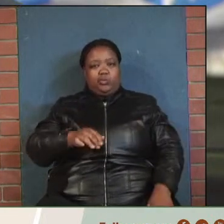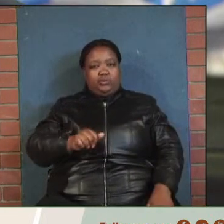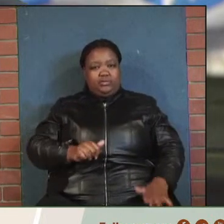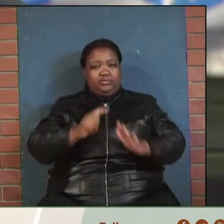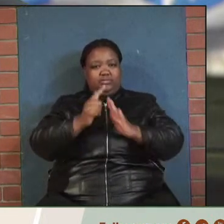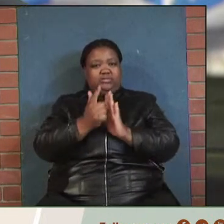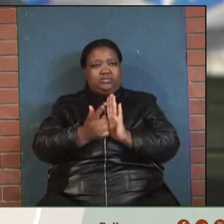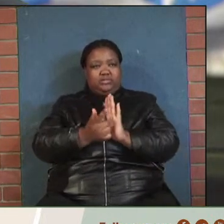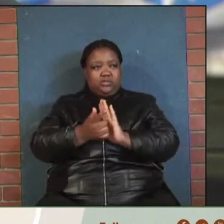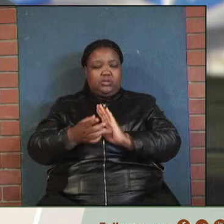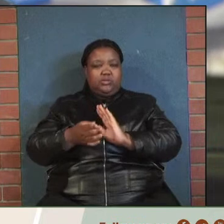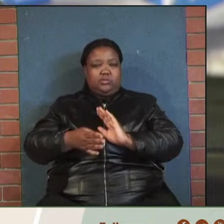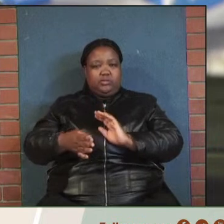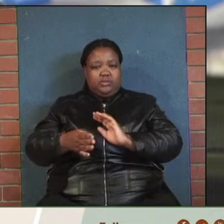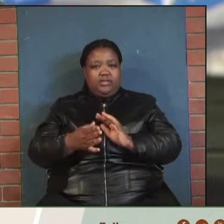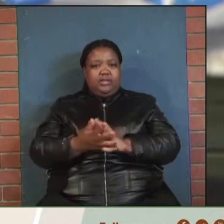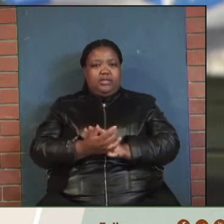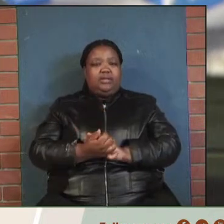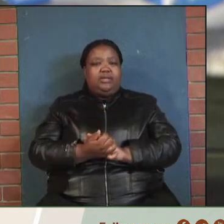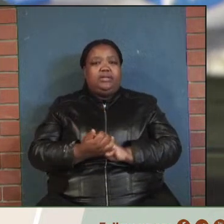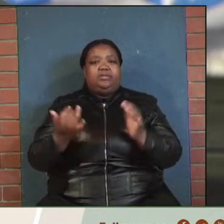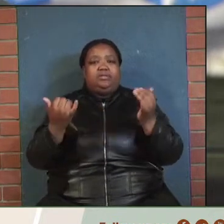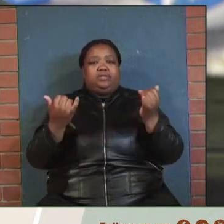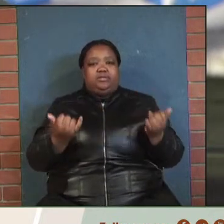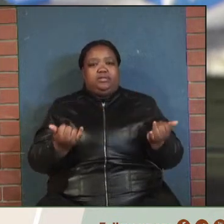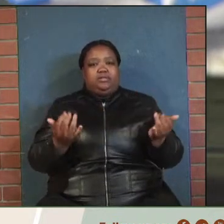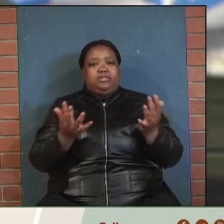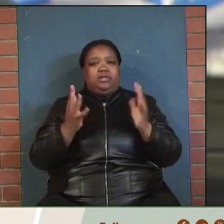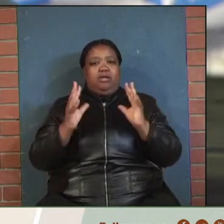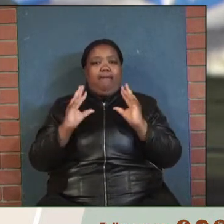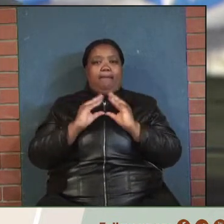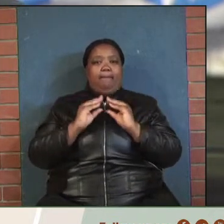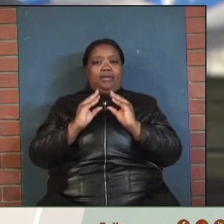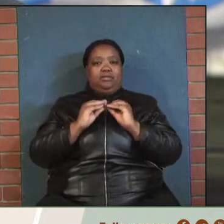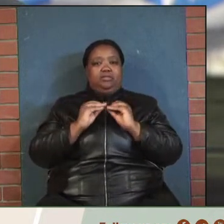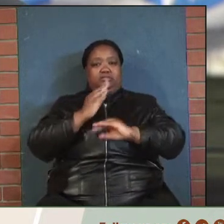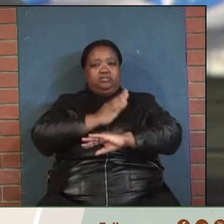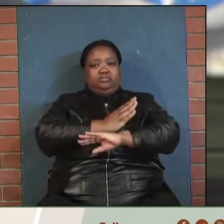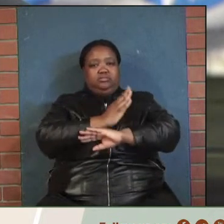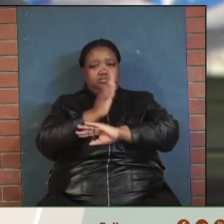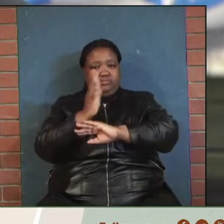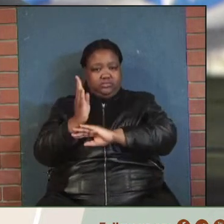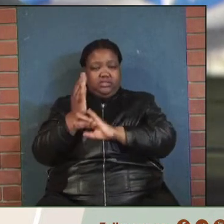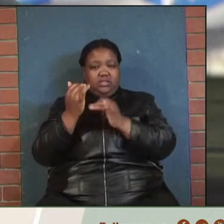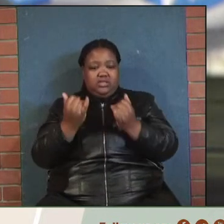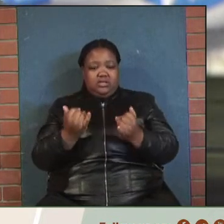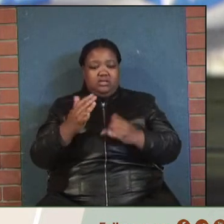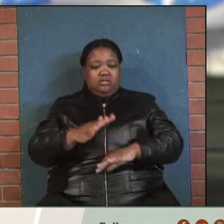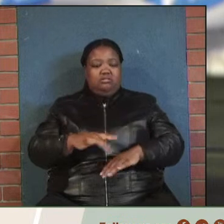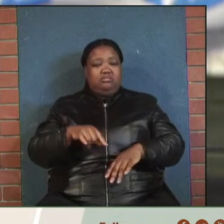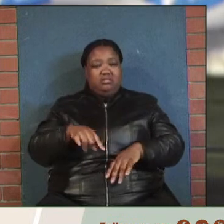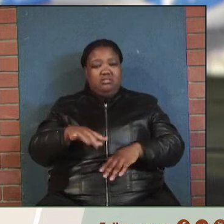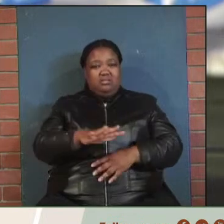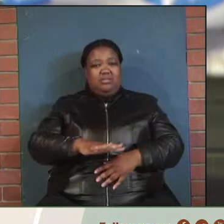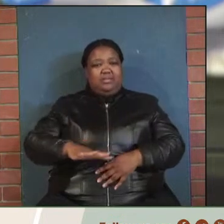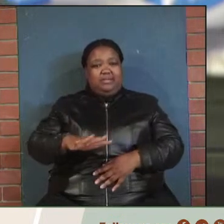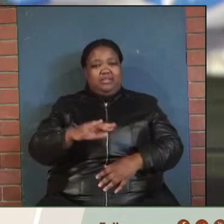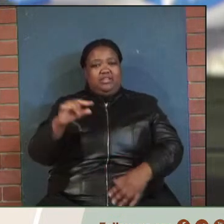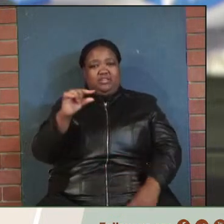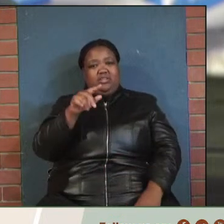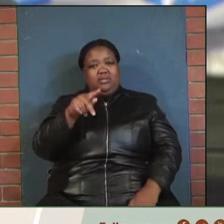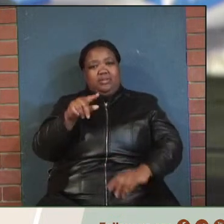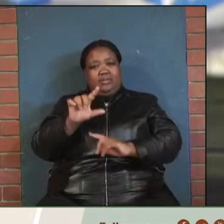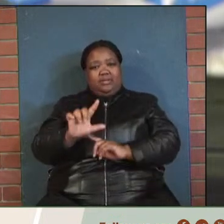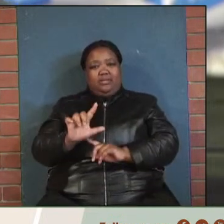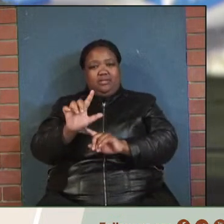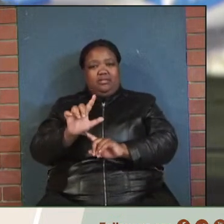legislature. Now, for the duration of this meeting, this place will be the precinct of the Gauteng